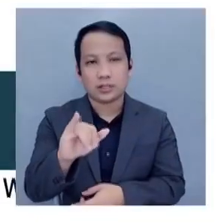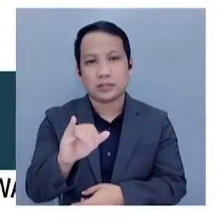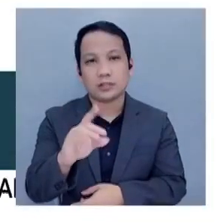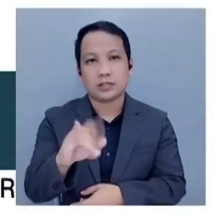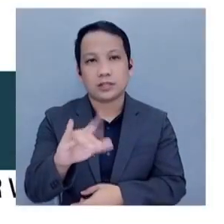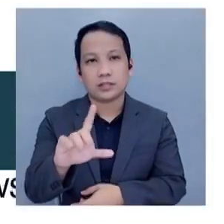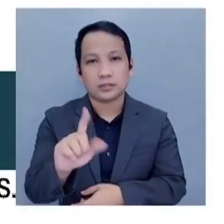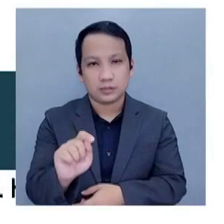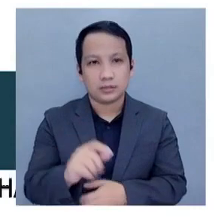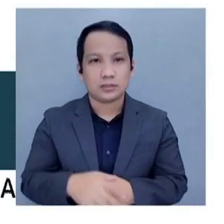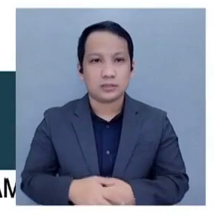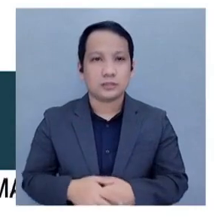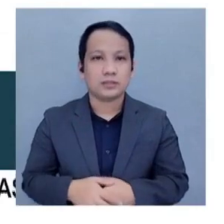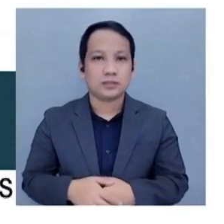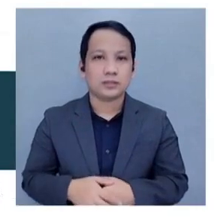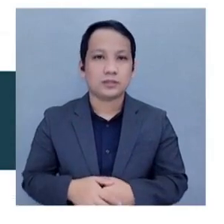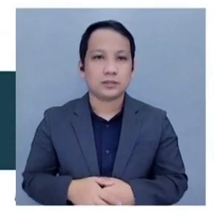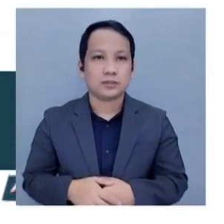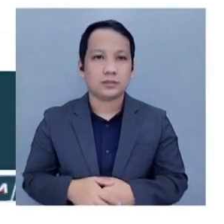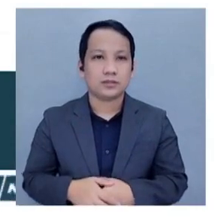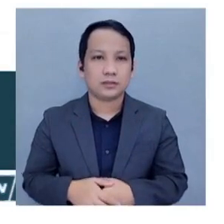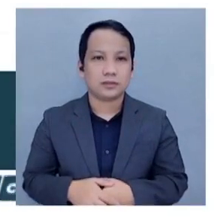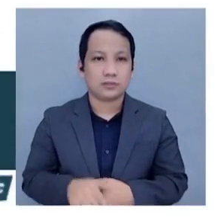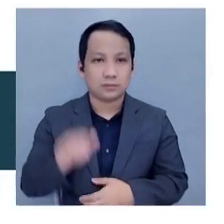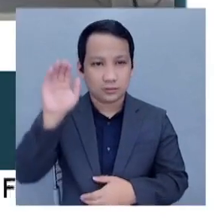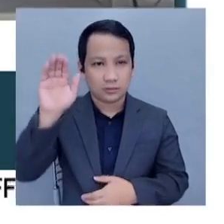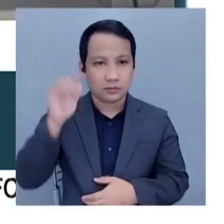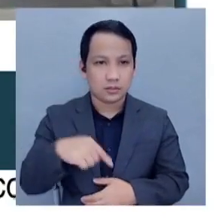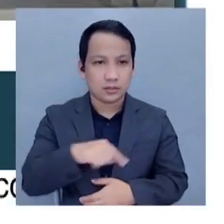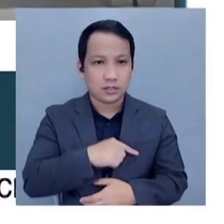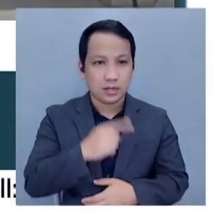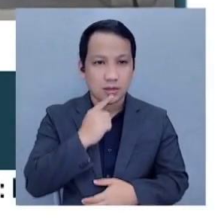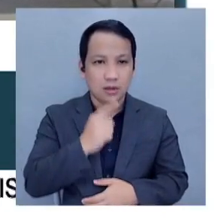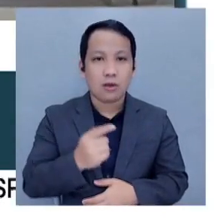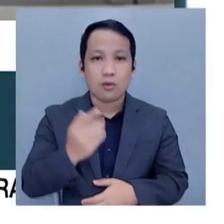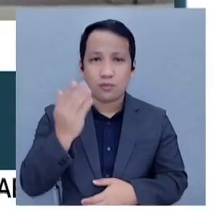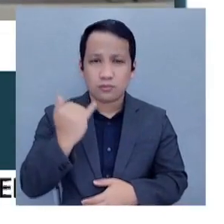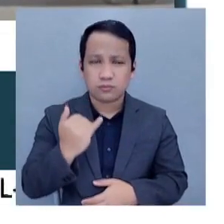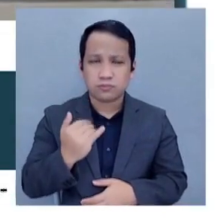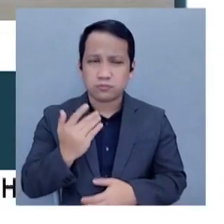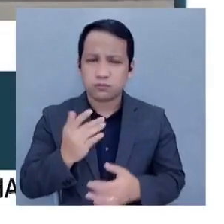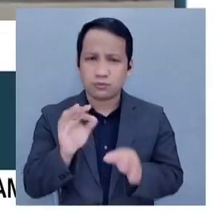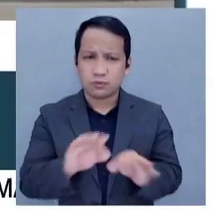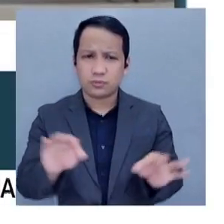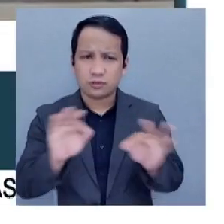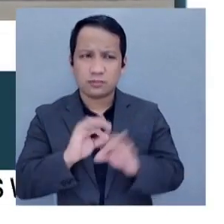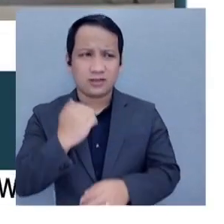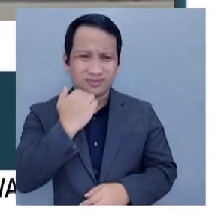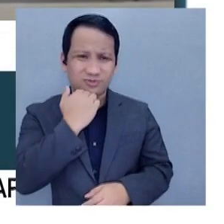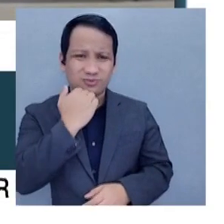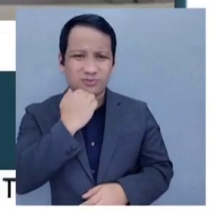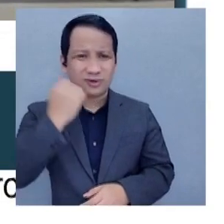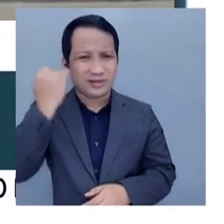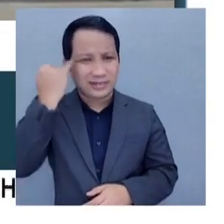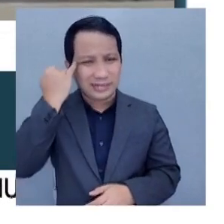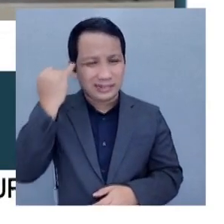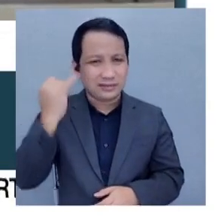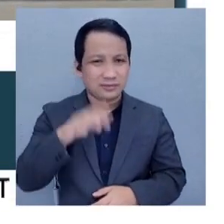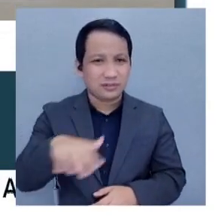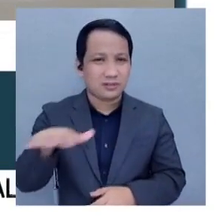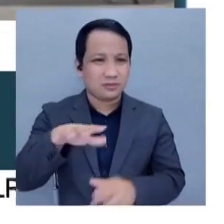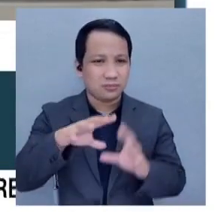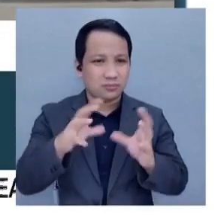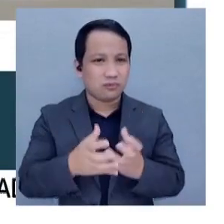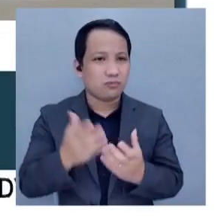It's going to be an appeal on our part because it sends a very wrong signal to the rest of the world. While